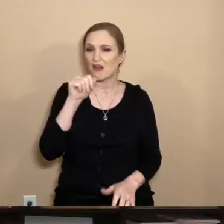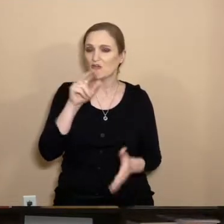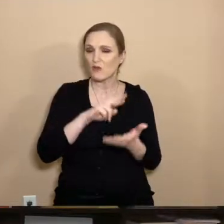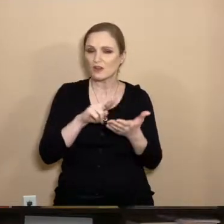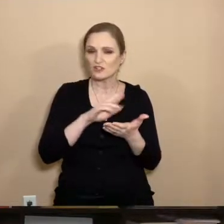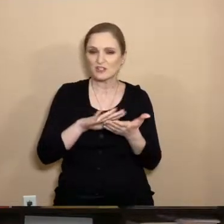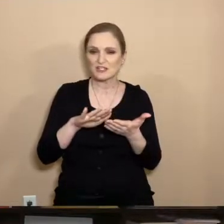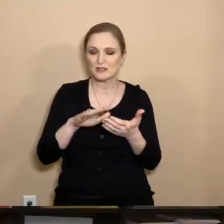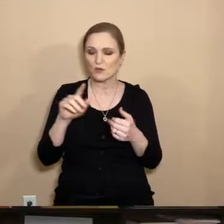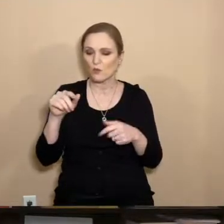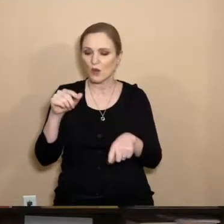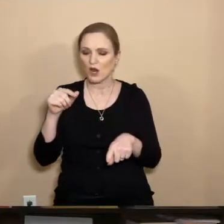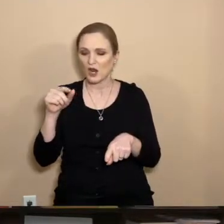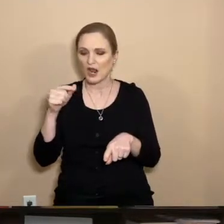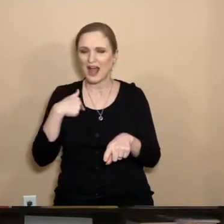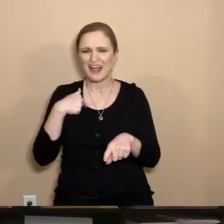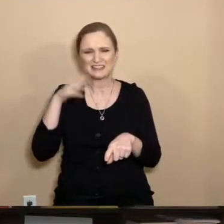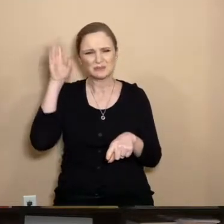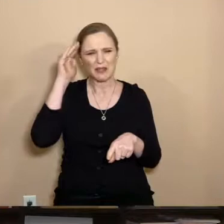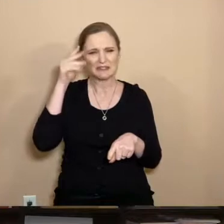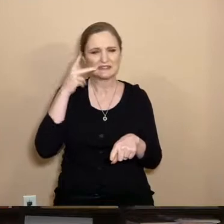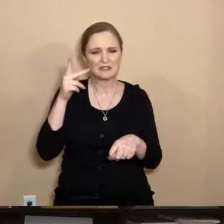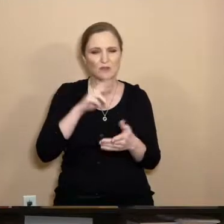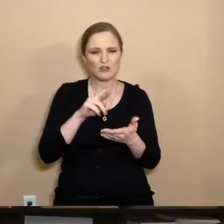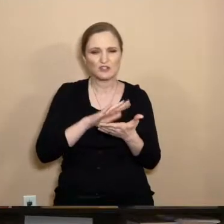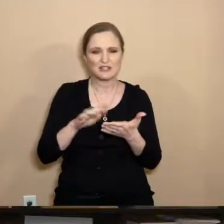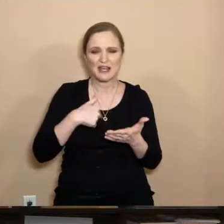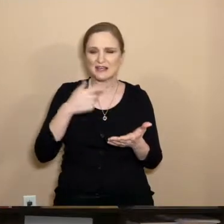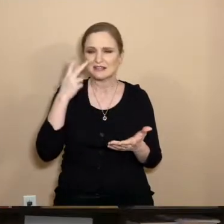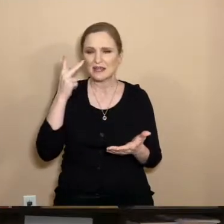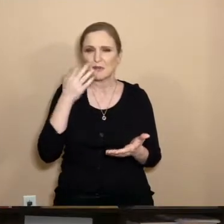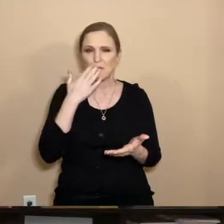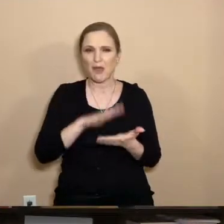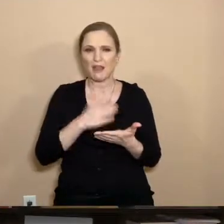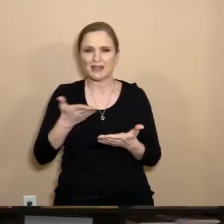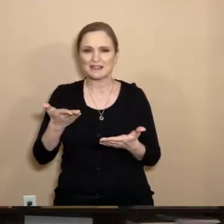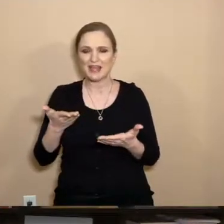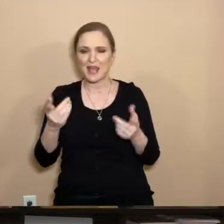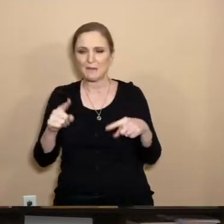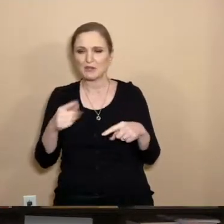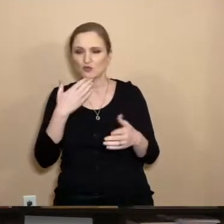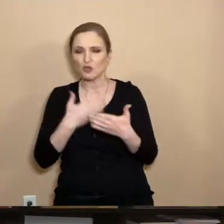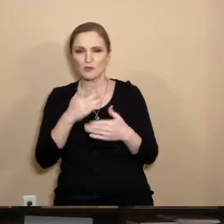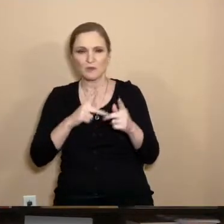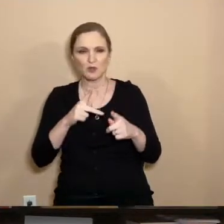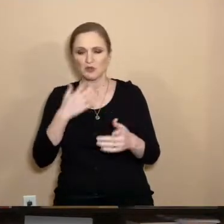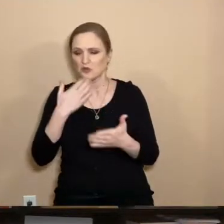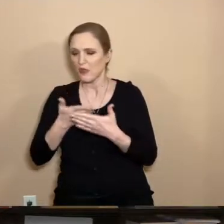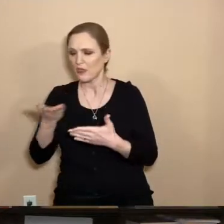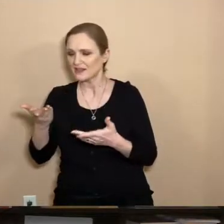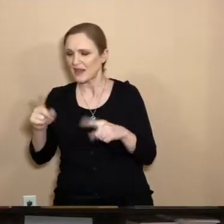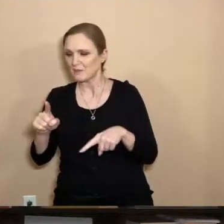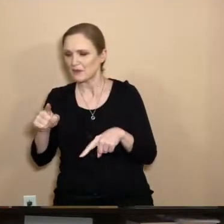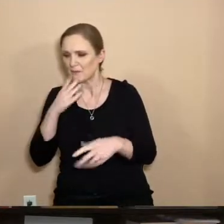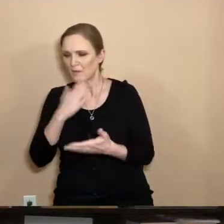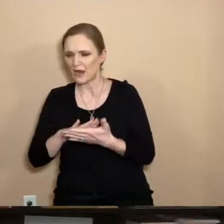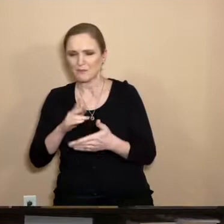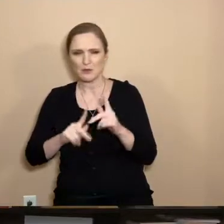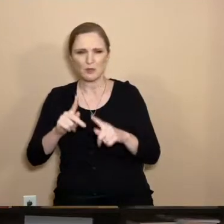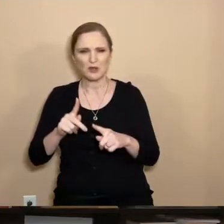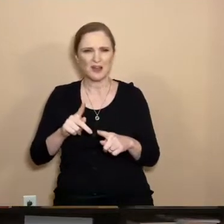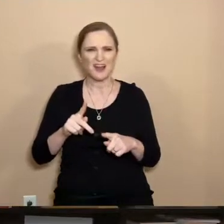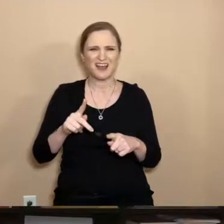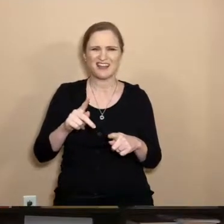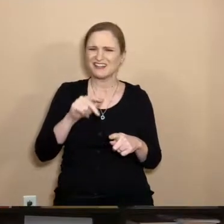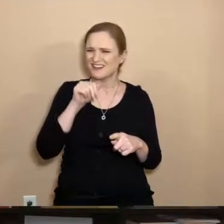see righteousness. And I see bad things happening to good people and good things happening to bad people. And he's always talking about how all these things don't seem